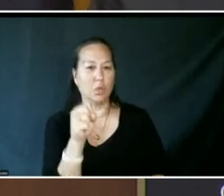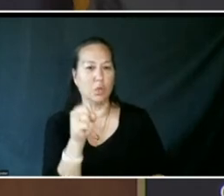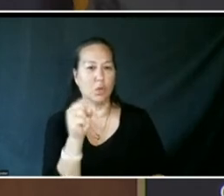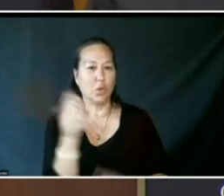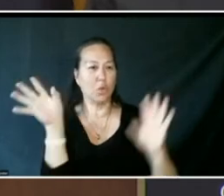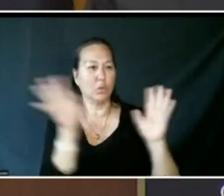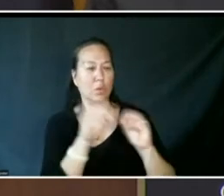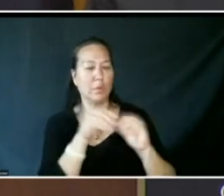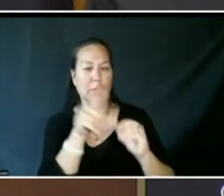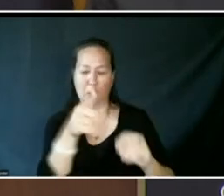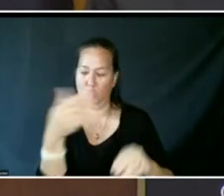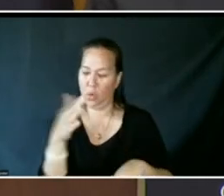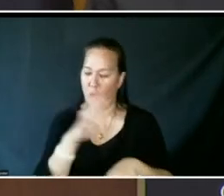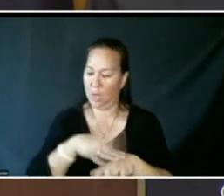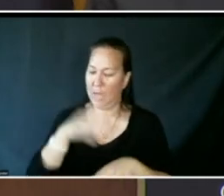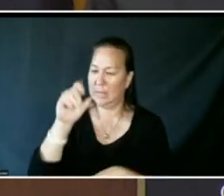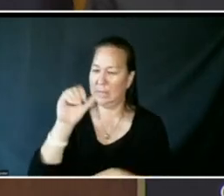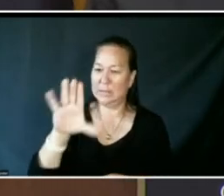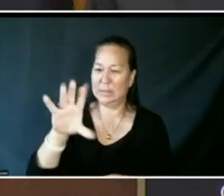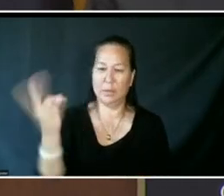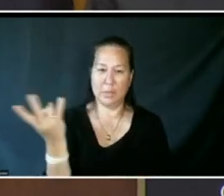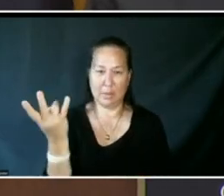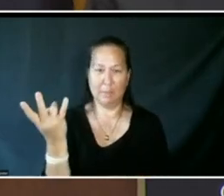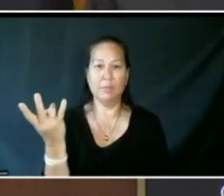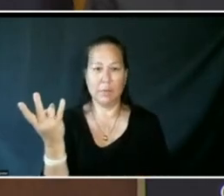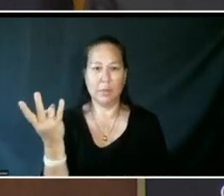7th. To make the point that you just did today.